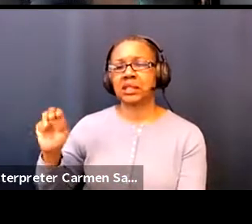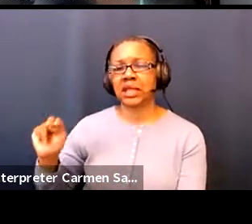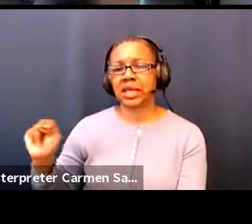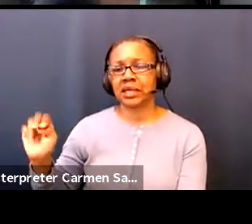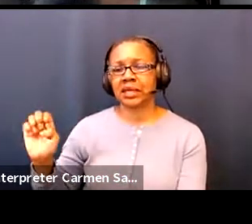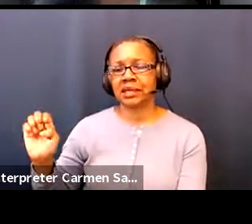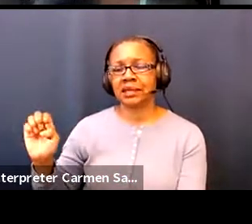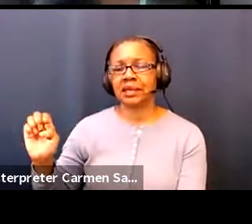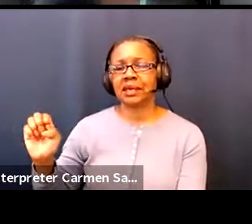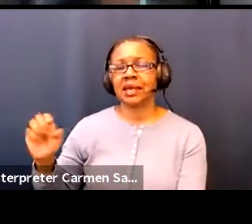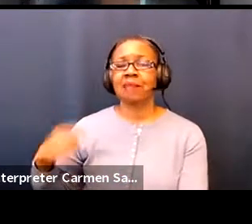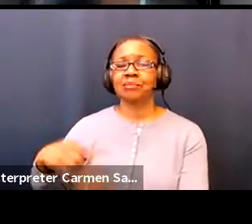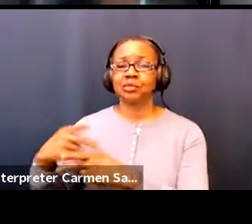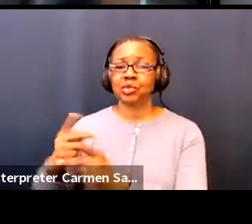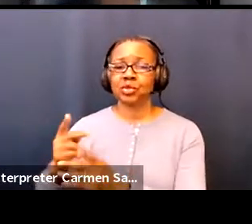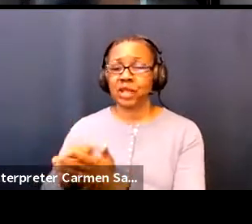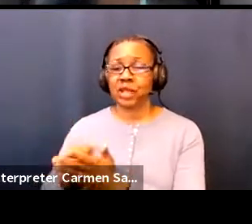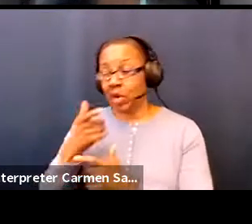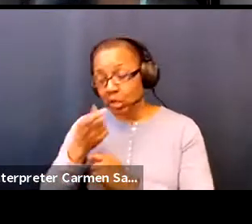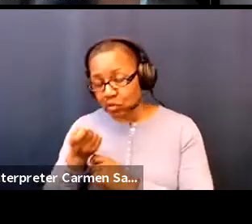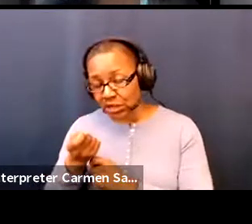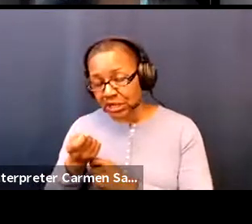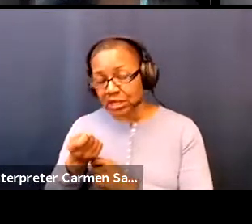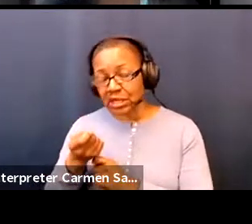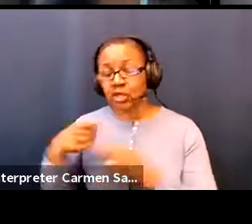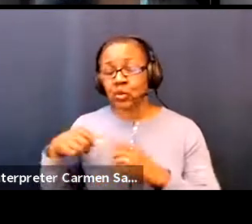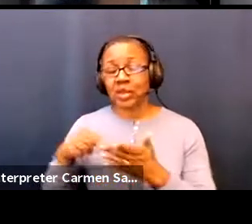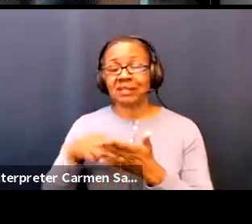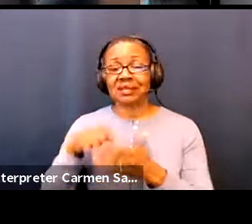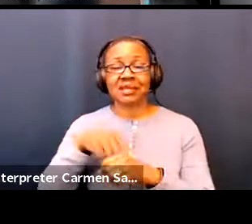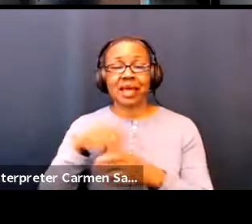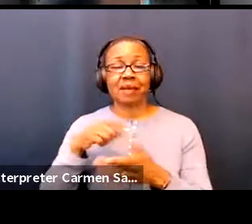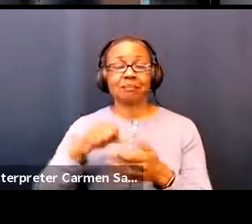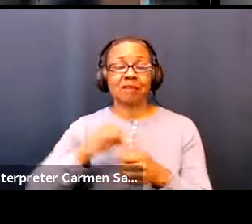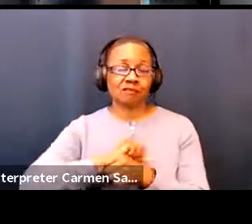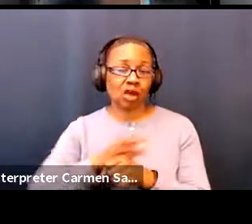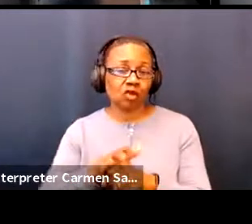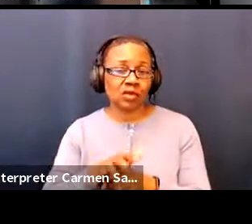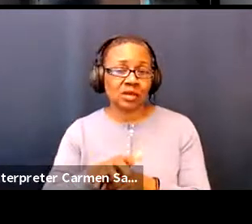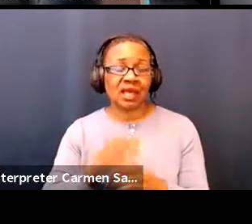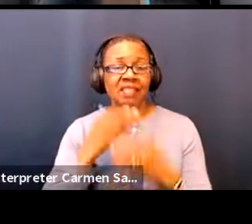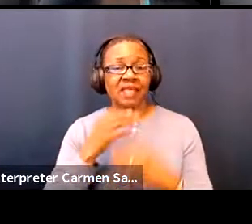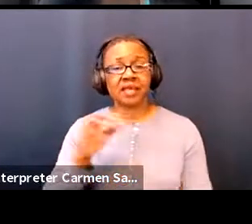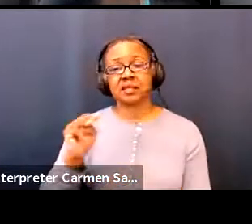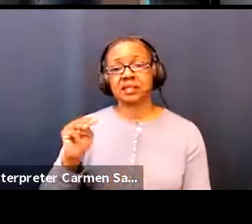producers that we are really interested in, especially during this time of the pandemic. So thanks, Ma'raj.